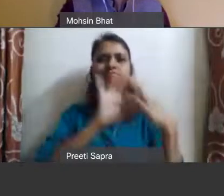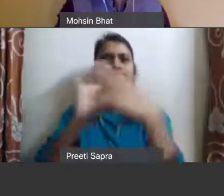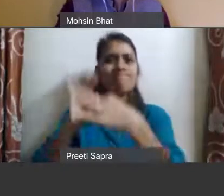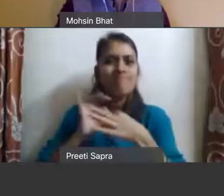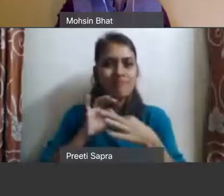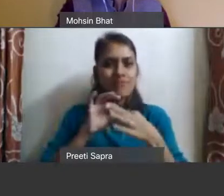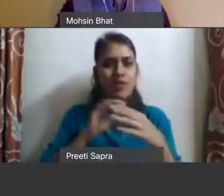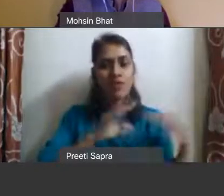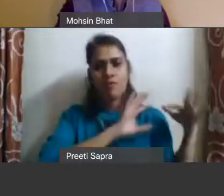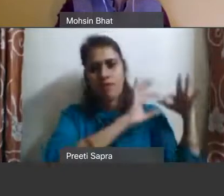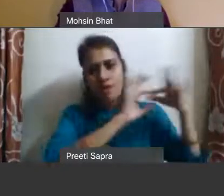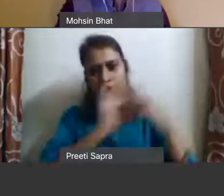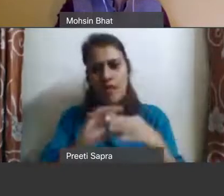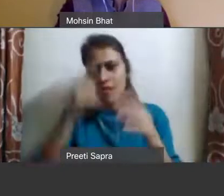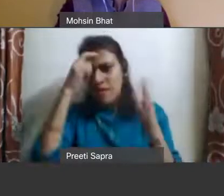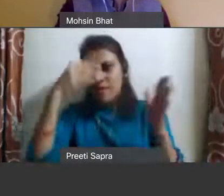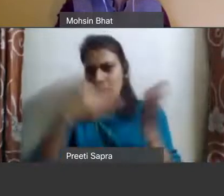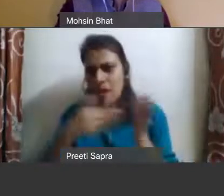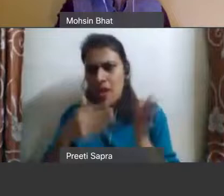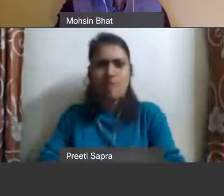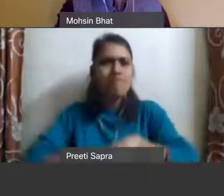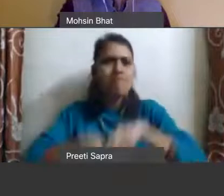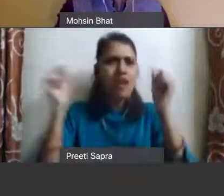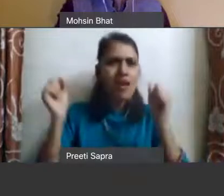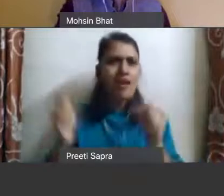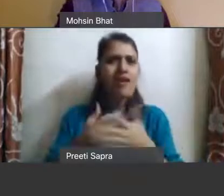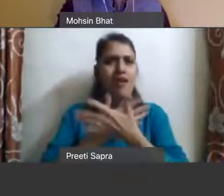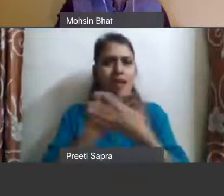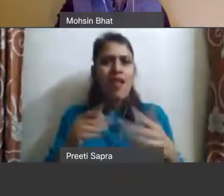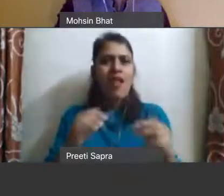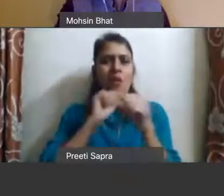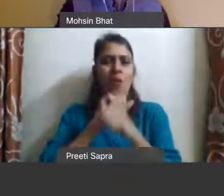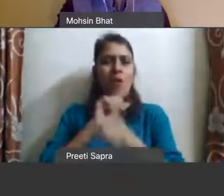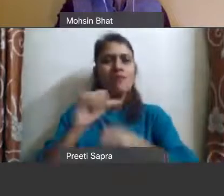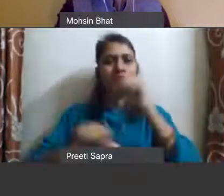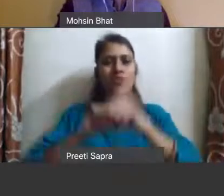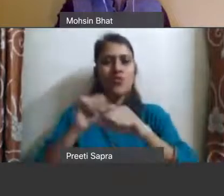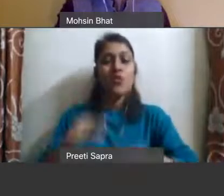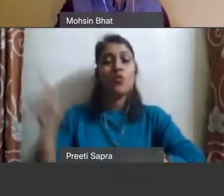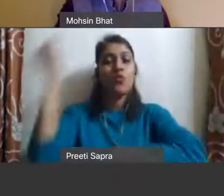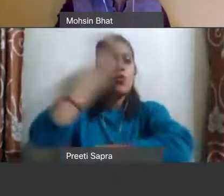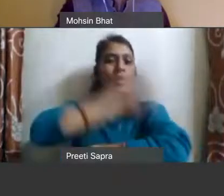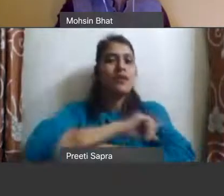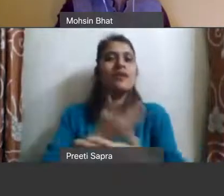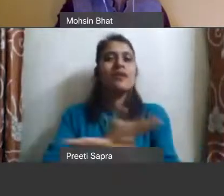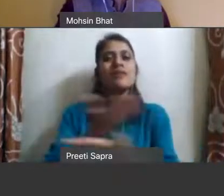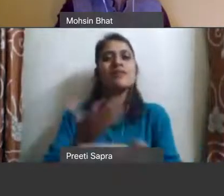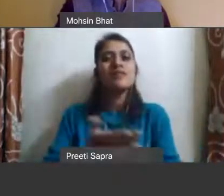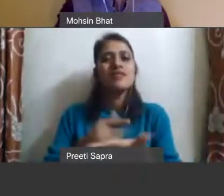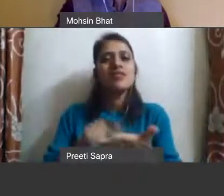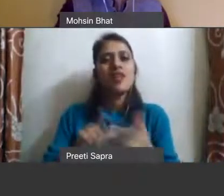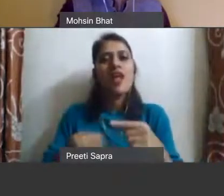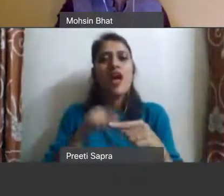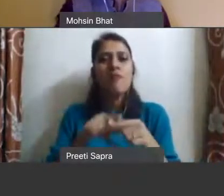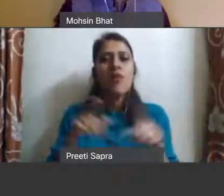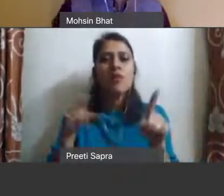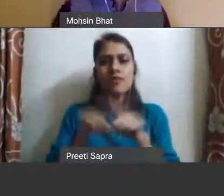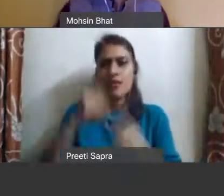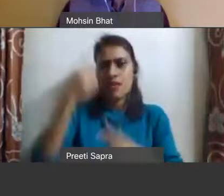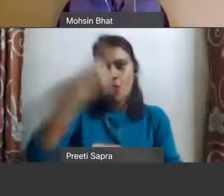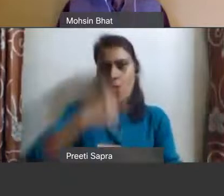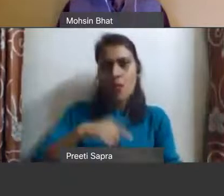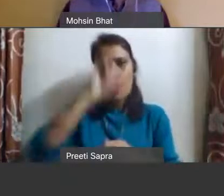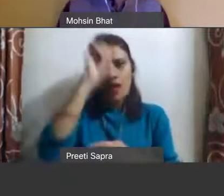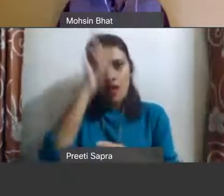of bridges and breaks. This is about the Constitution at a crossroads, and today's discussion will be about the Citizenship Amendment